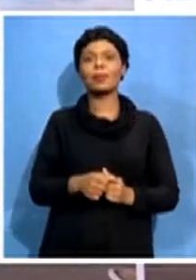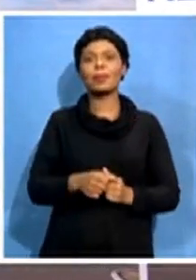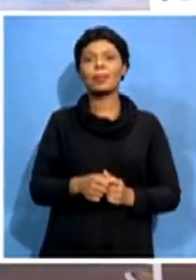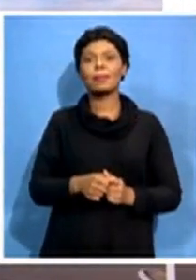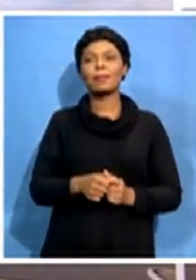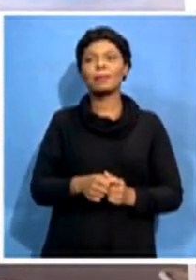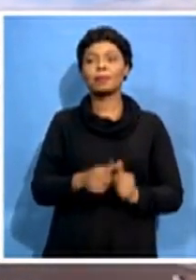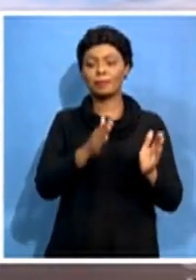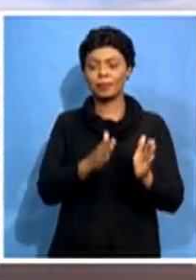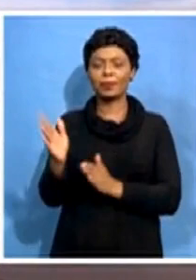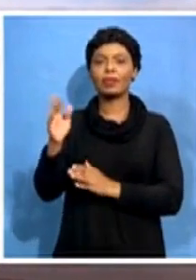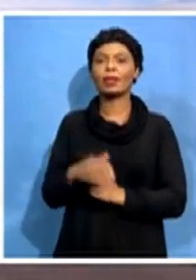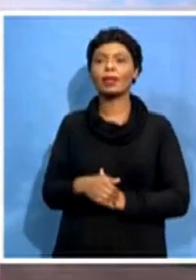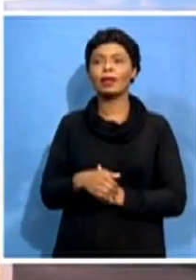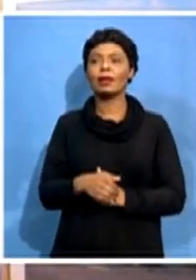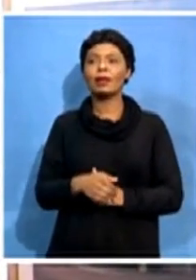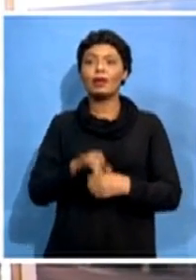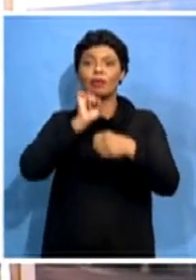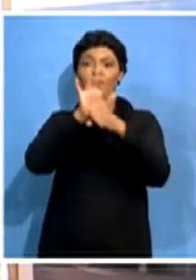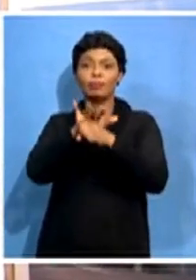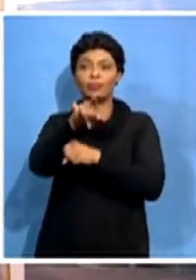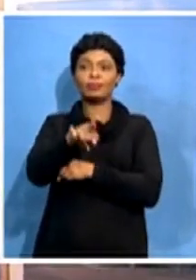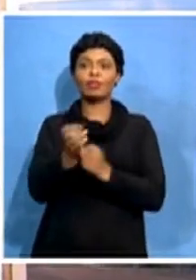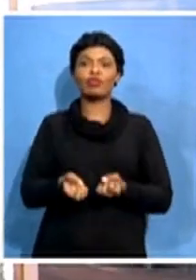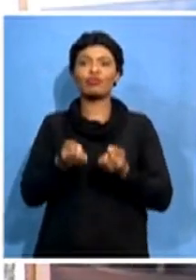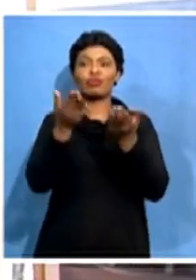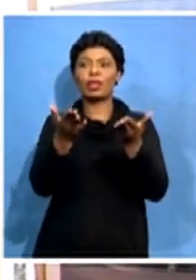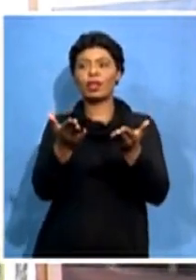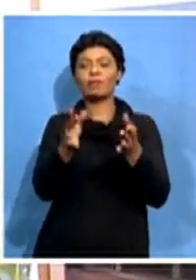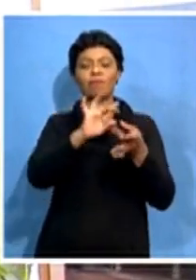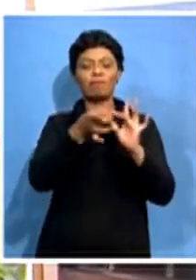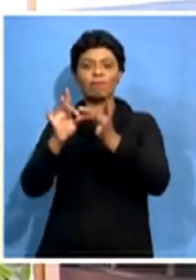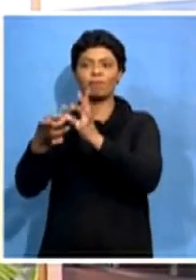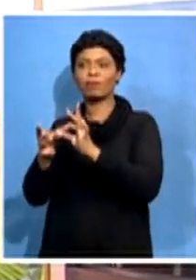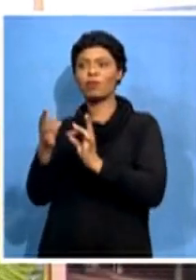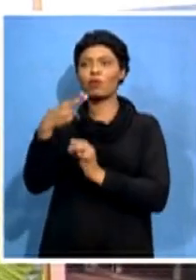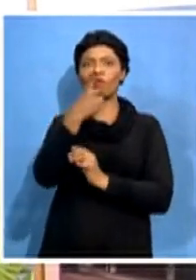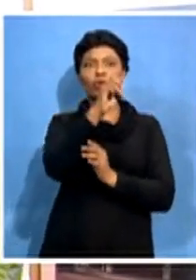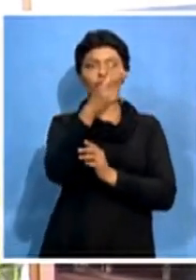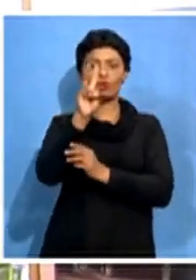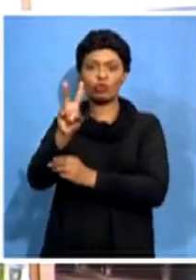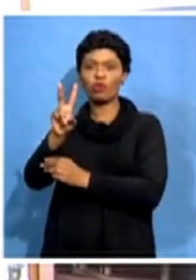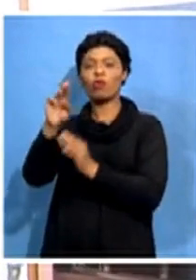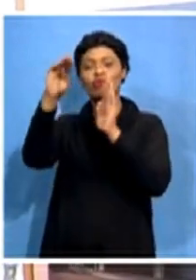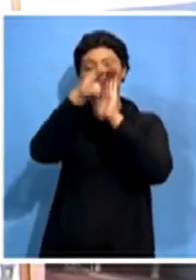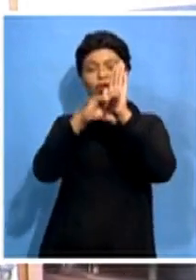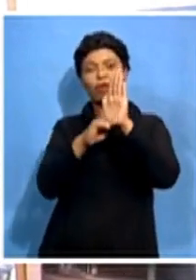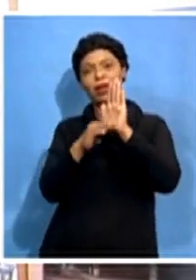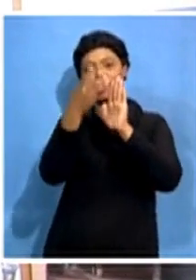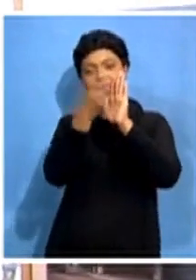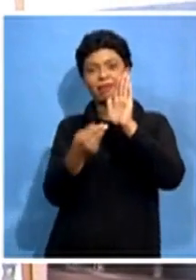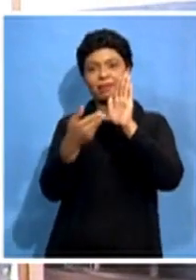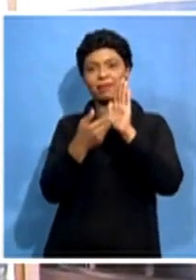be able to supply Ford for their 2022 program. I think that's the general overview technically. Thank